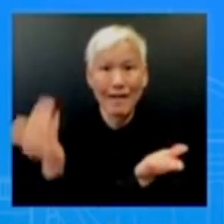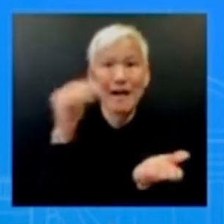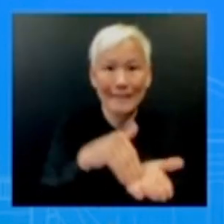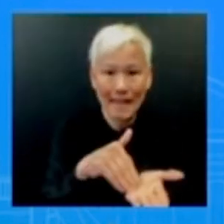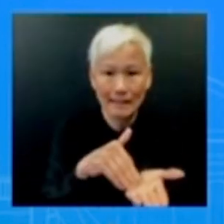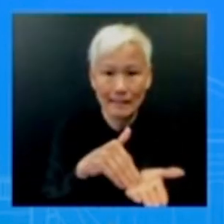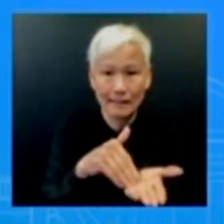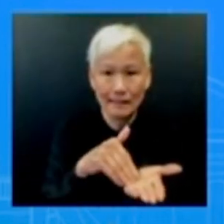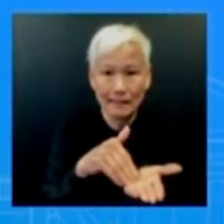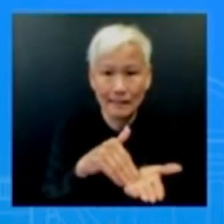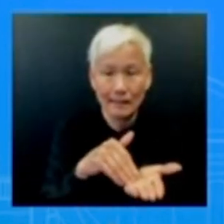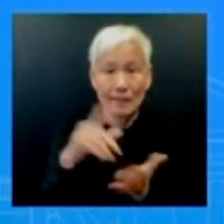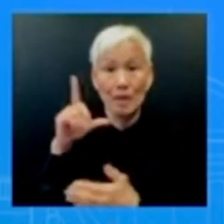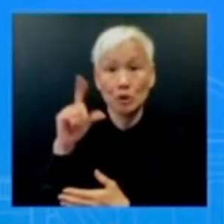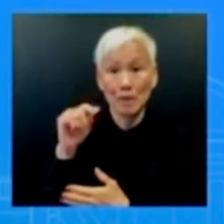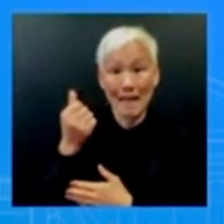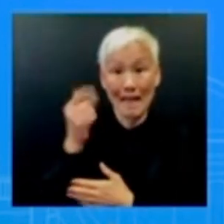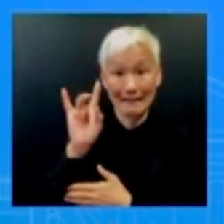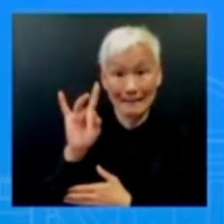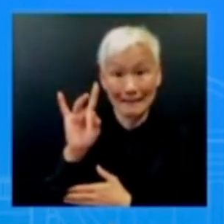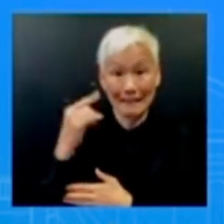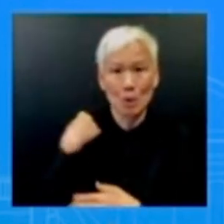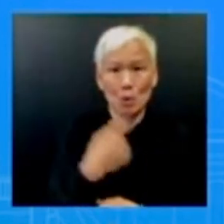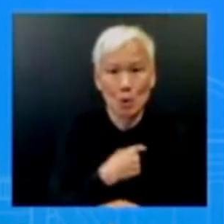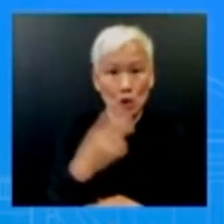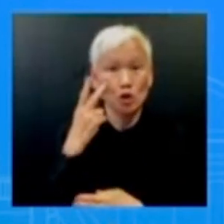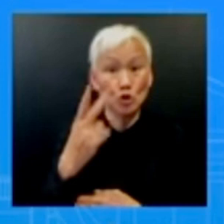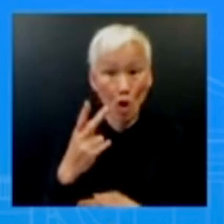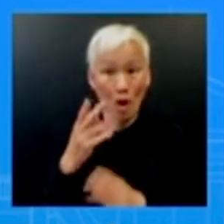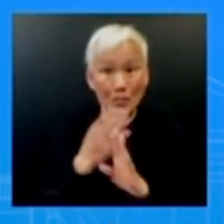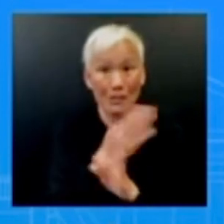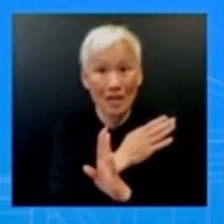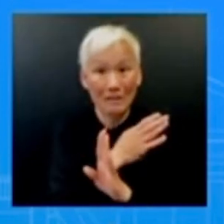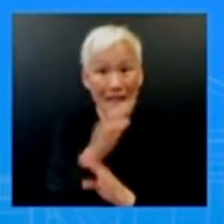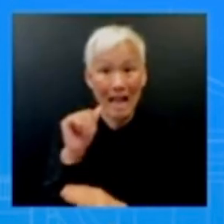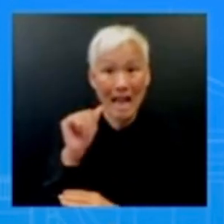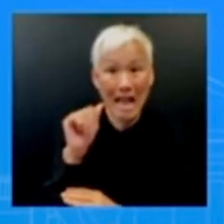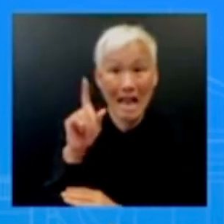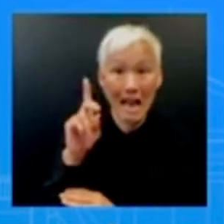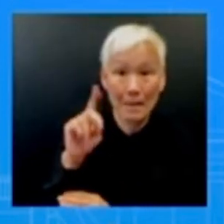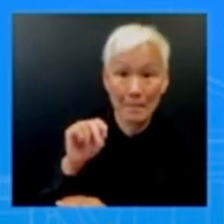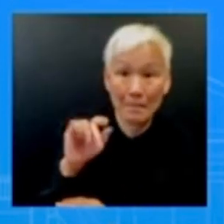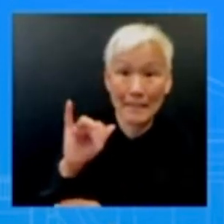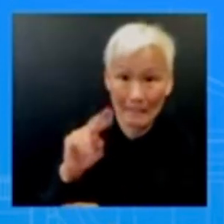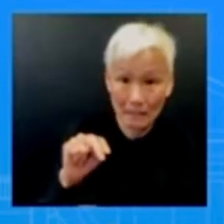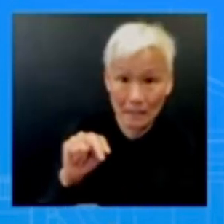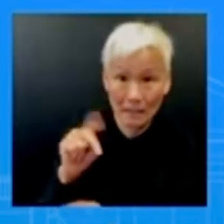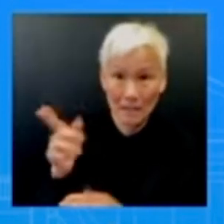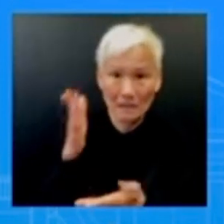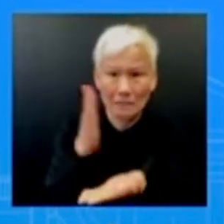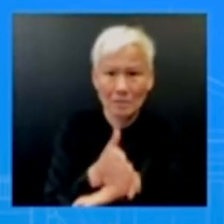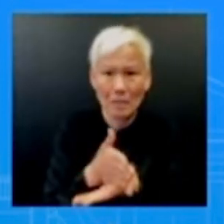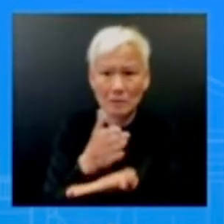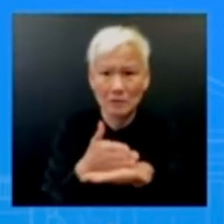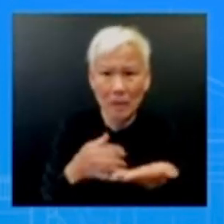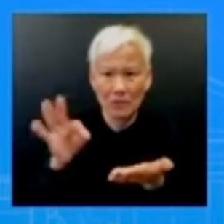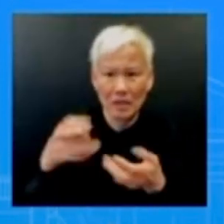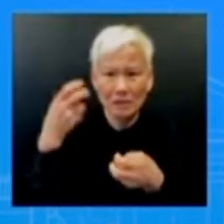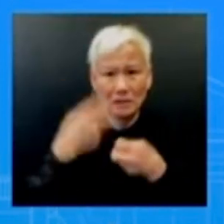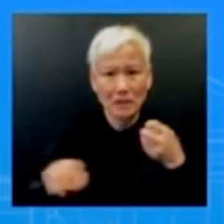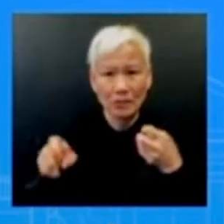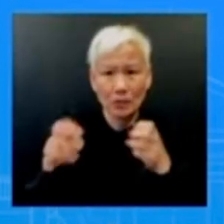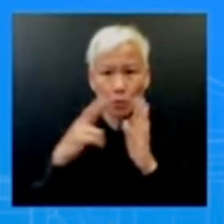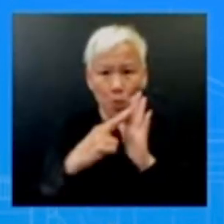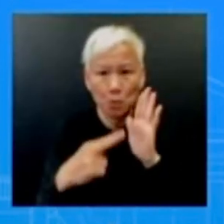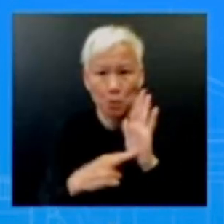saw that the previous administration rolled back some of the tough requirements put in place under the